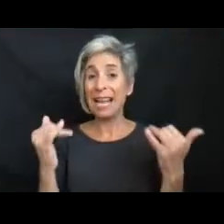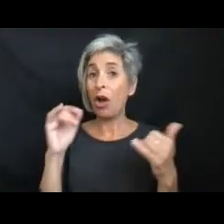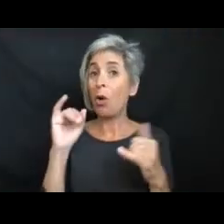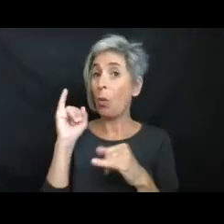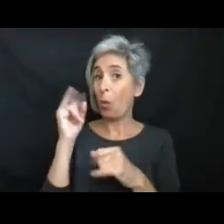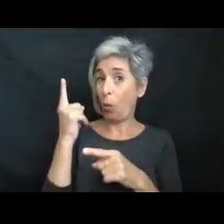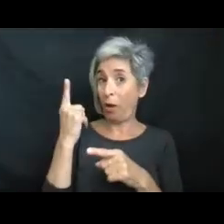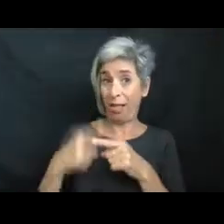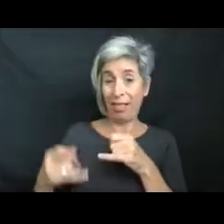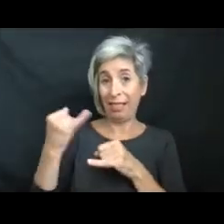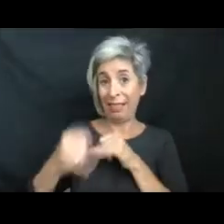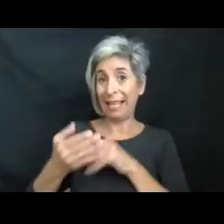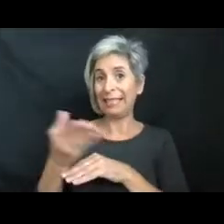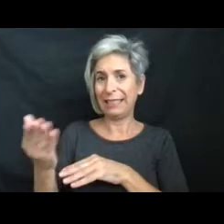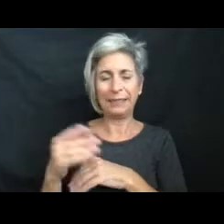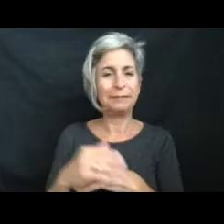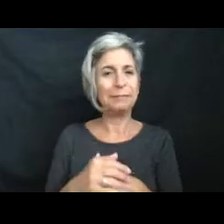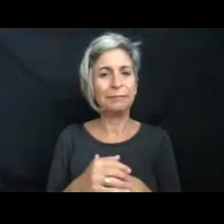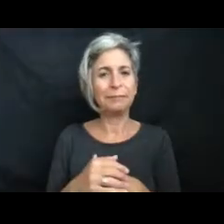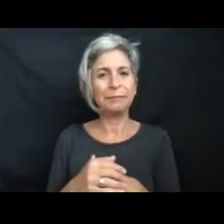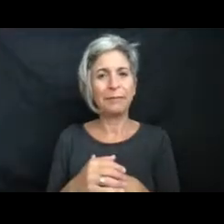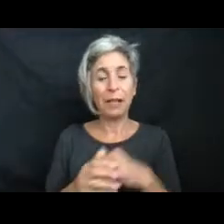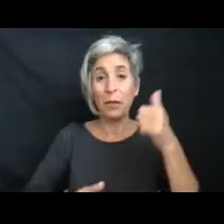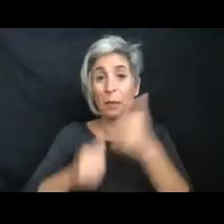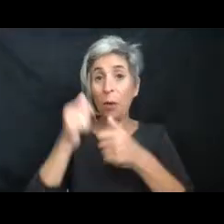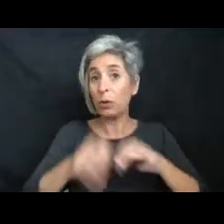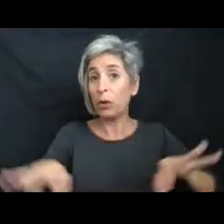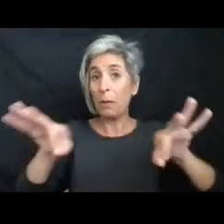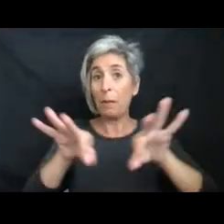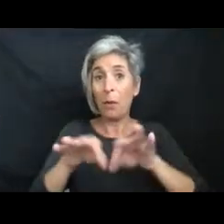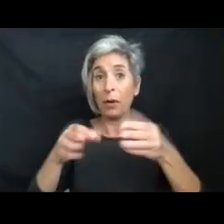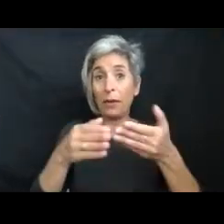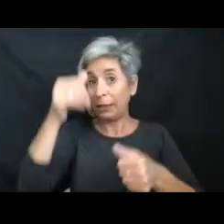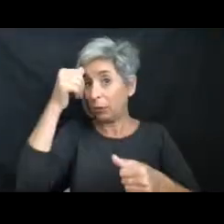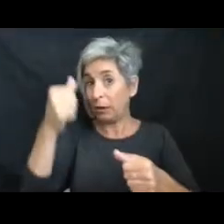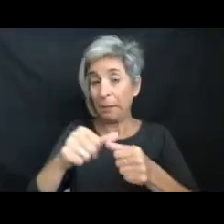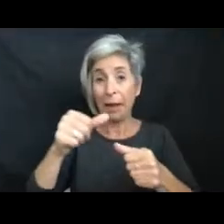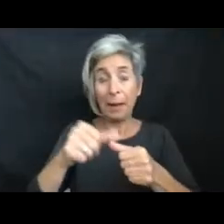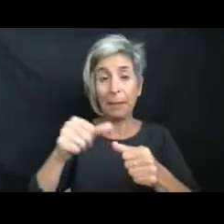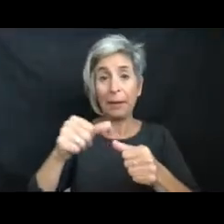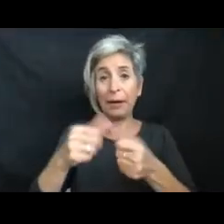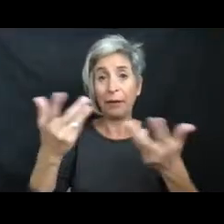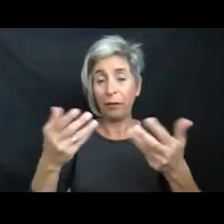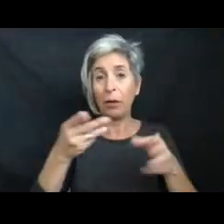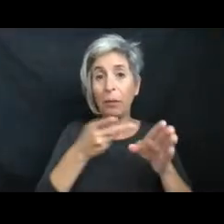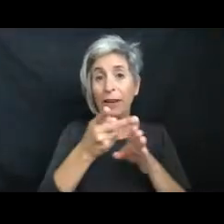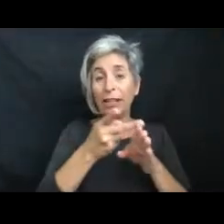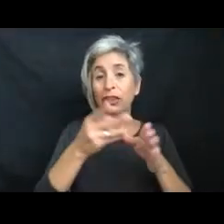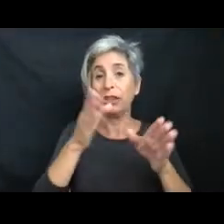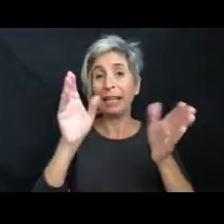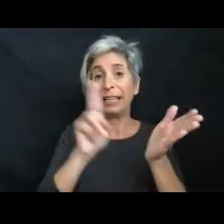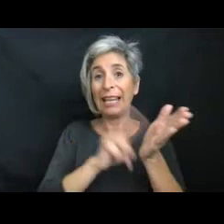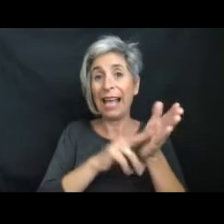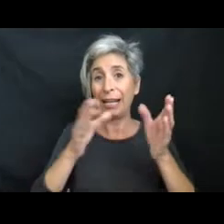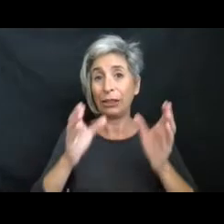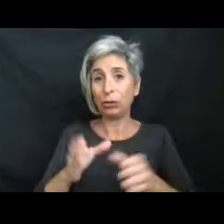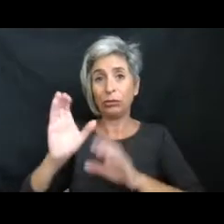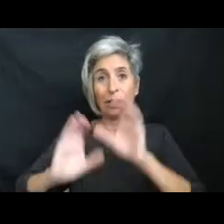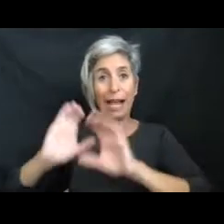thing. One of the most important things to remember for our design professionals and contractors